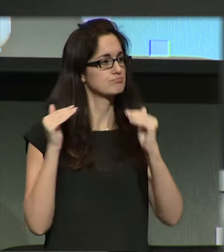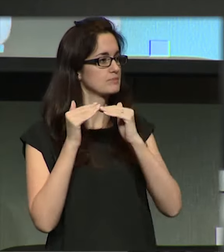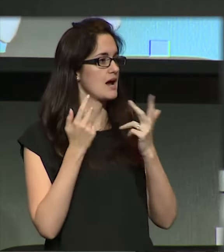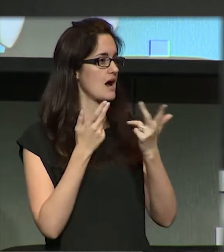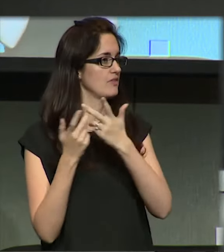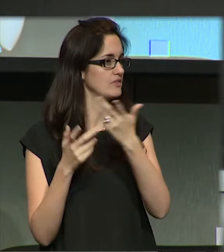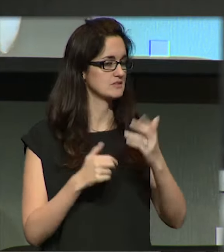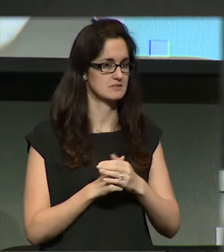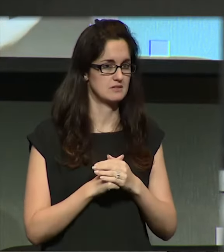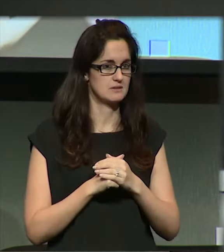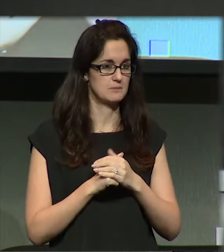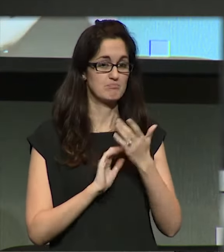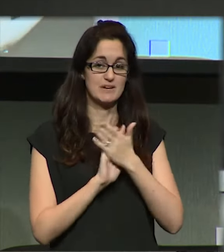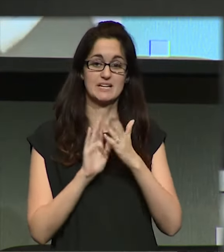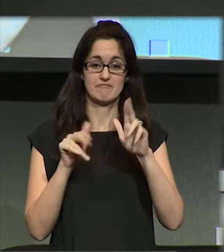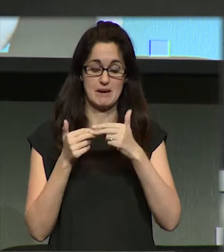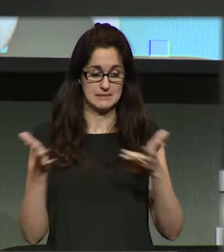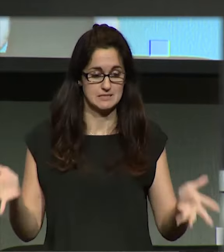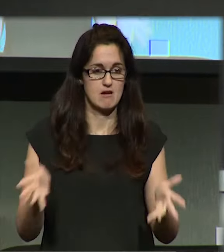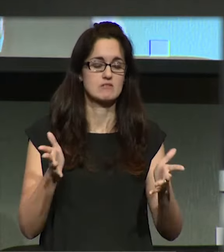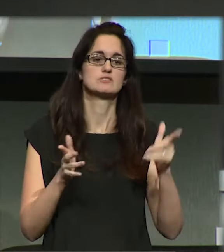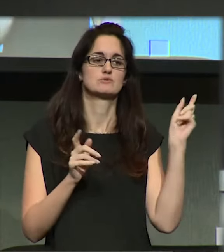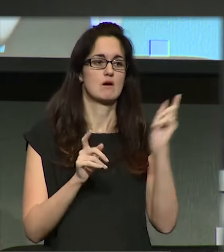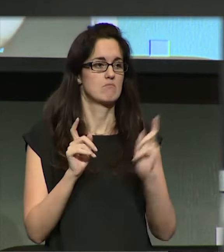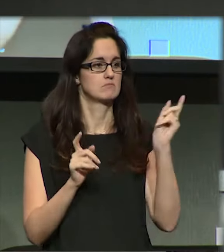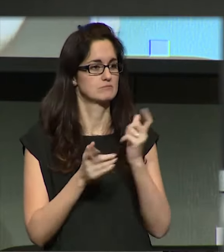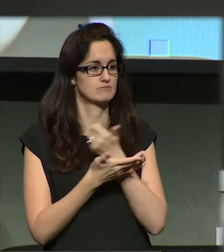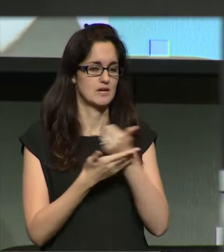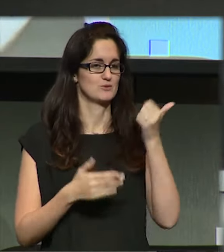children that they wanted for their families.